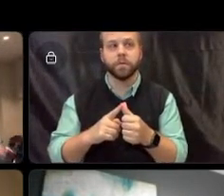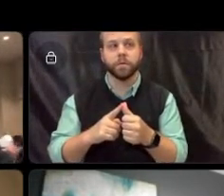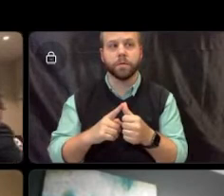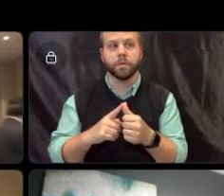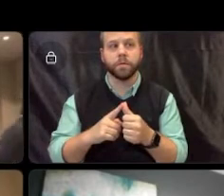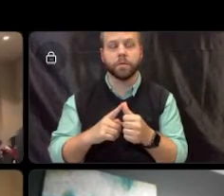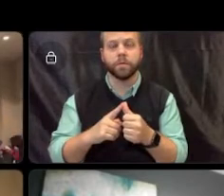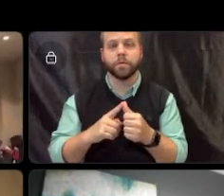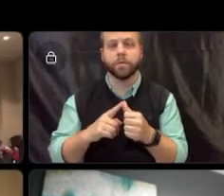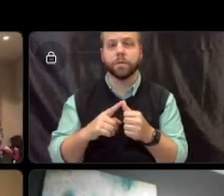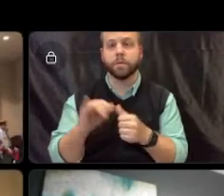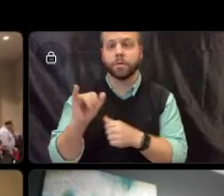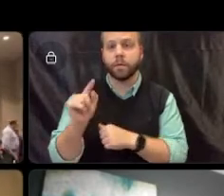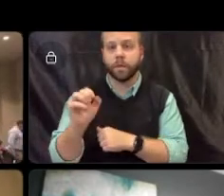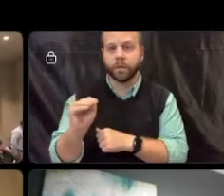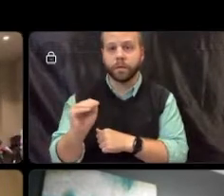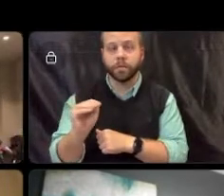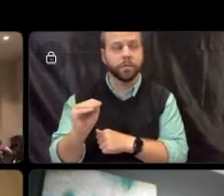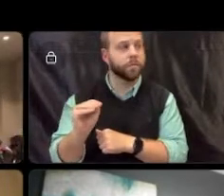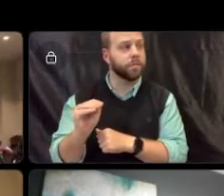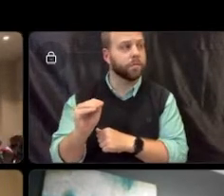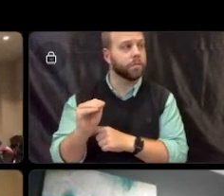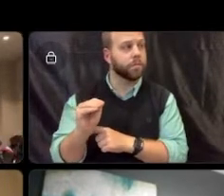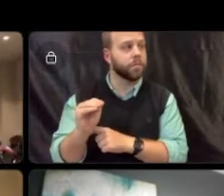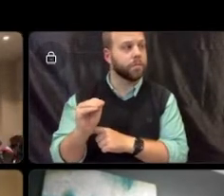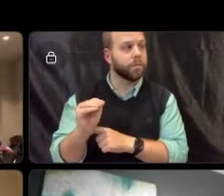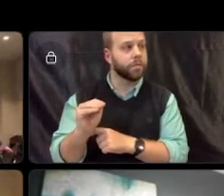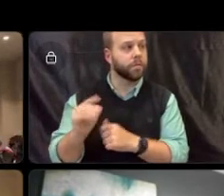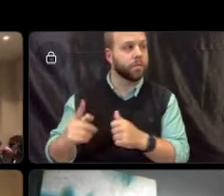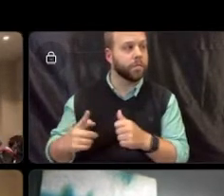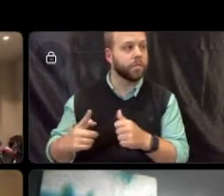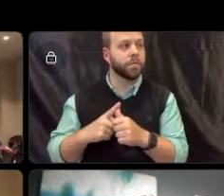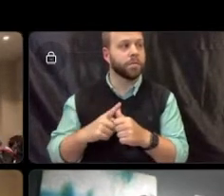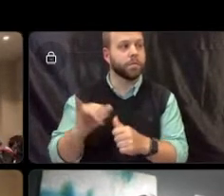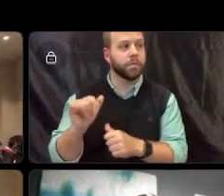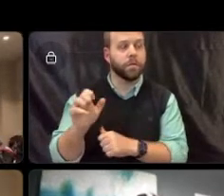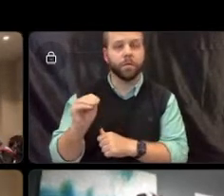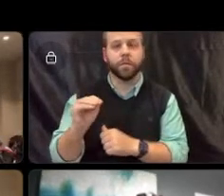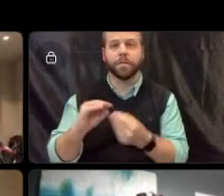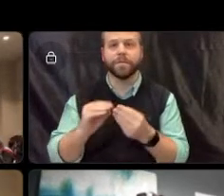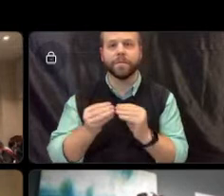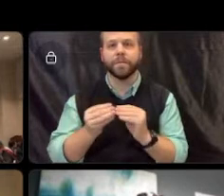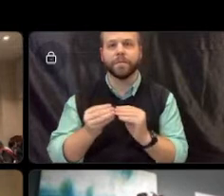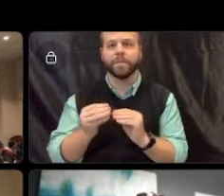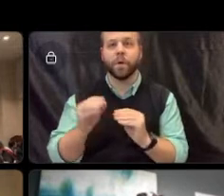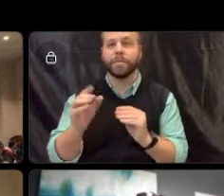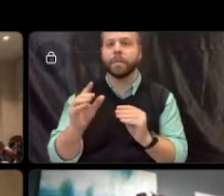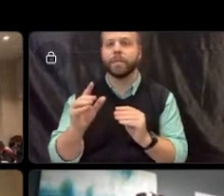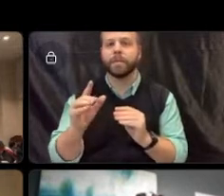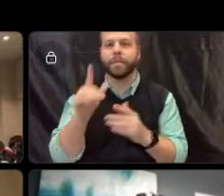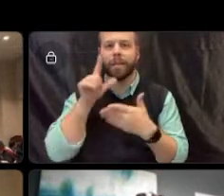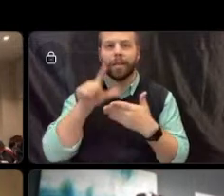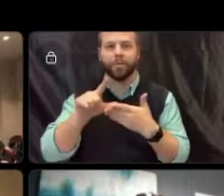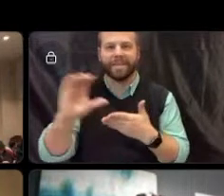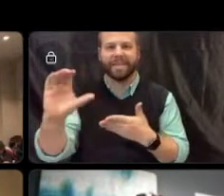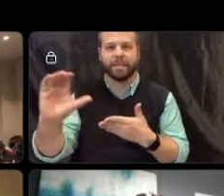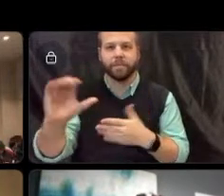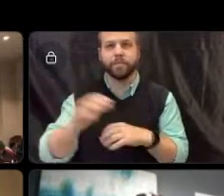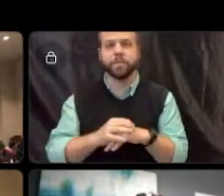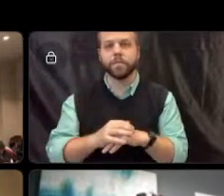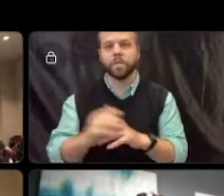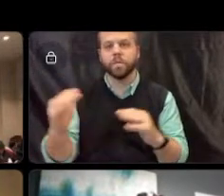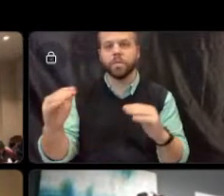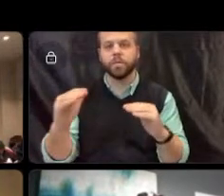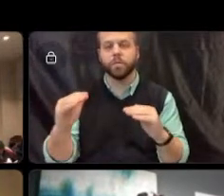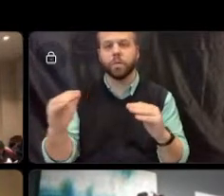The first item, we can take them in any order you wish. The first item on the list is item C. See? Okay. You want to do that one first? Yes, let's do